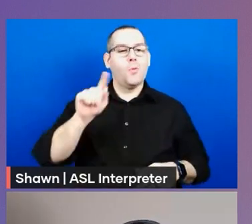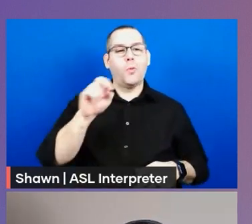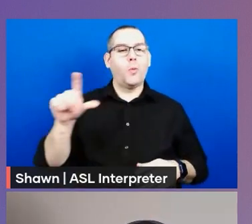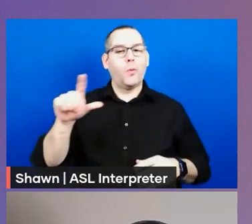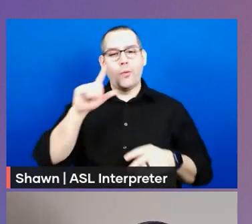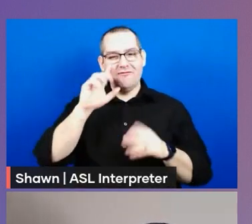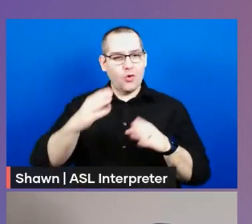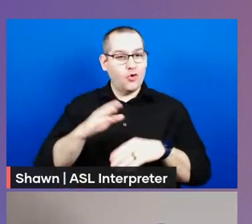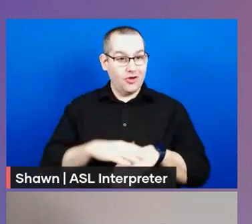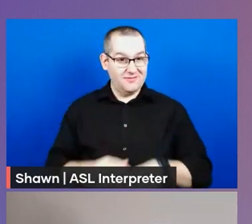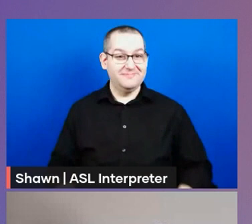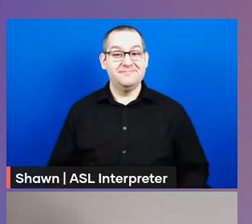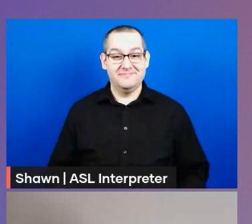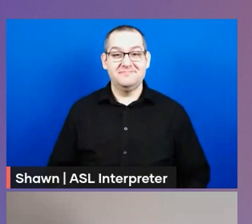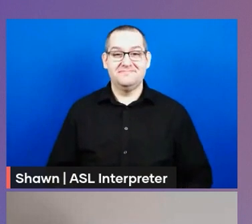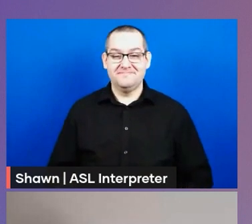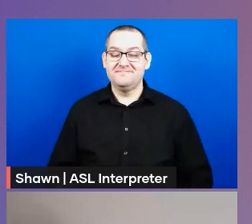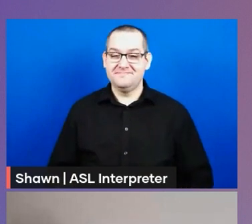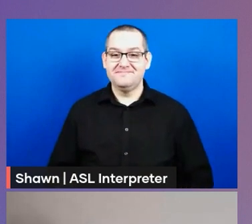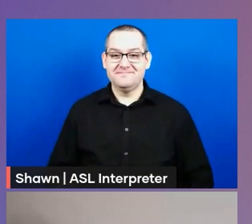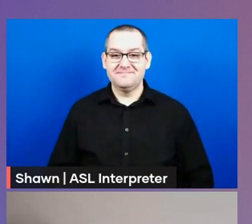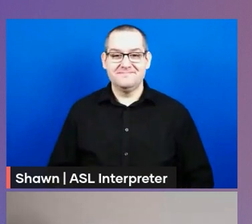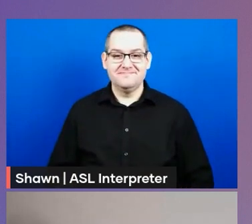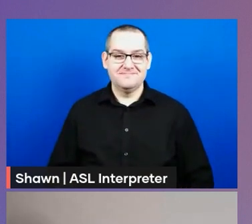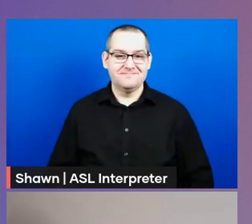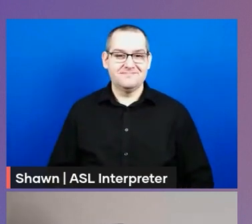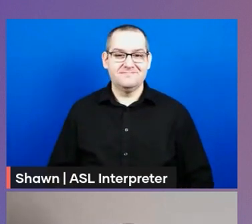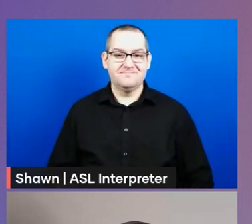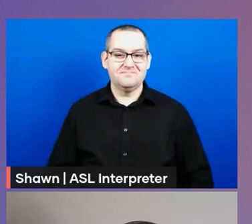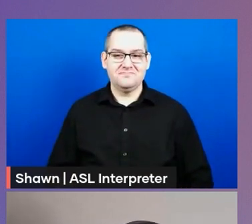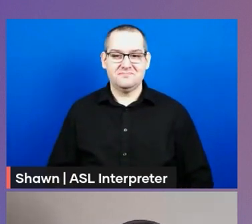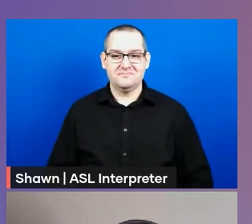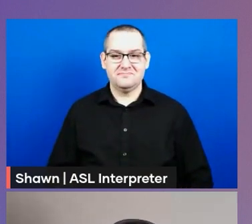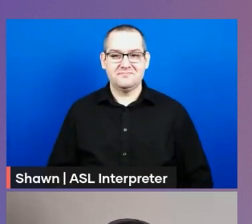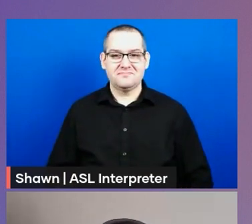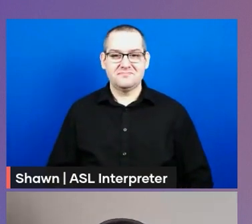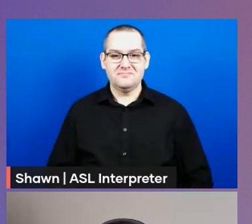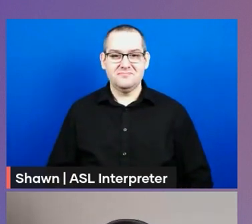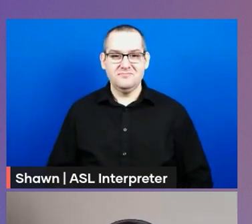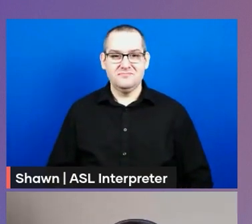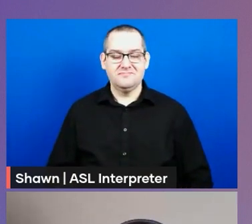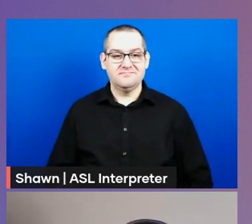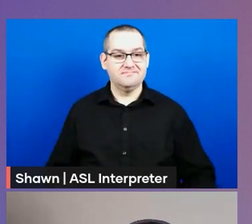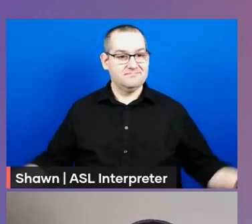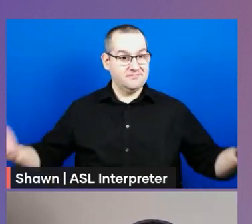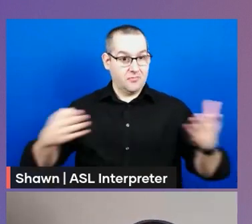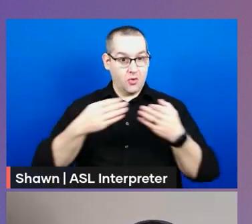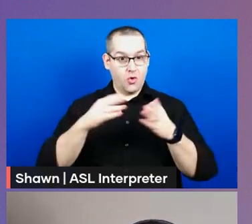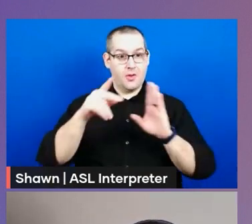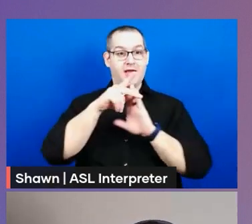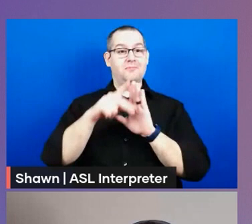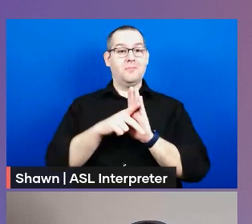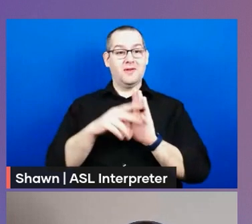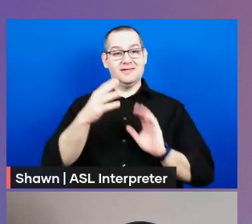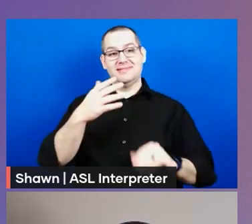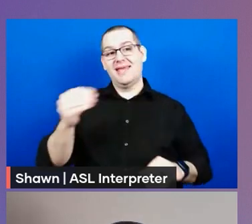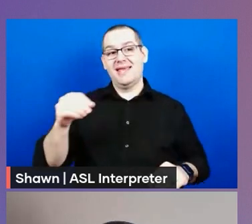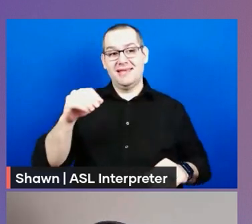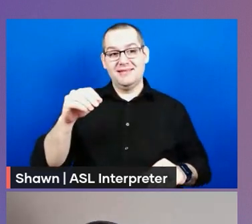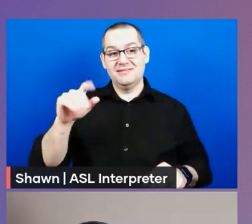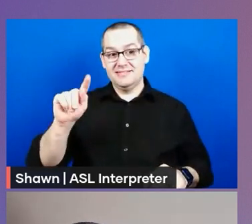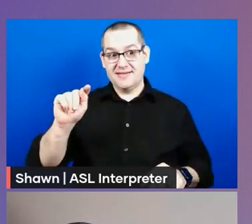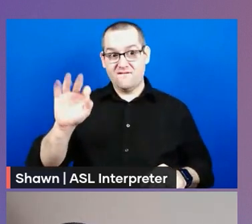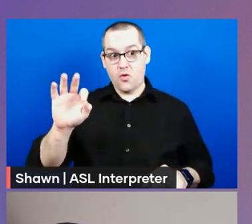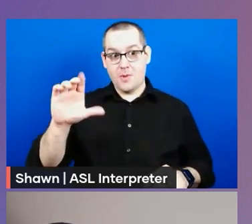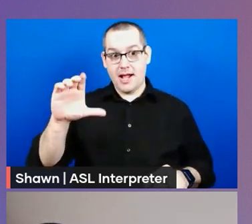today. Right, and so name of this talk, Open Policy Agent and Terraform Cloud. So those are going to be the two tools